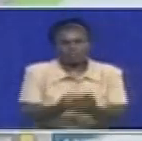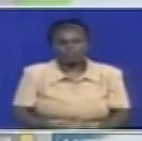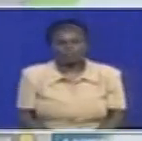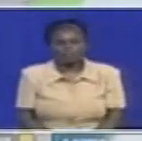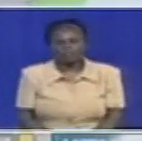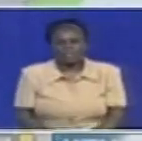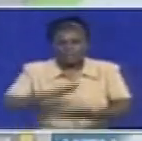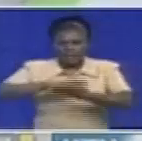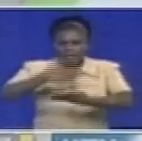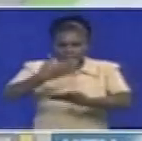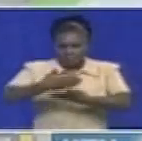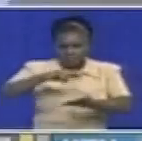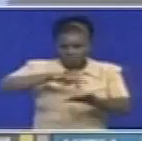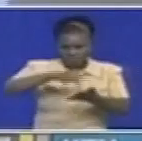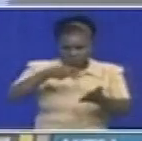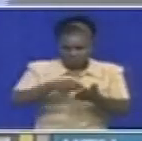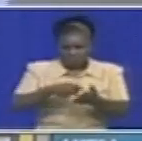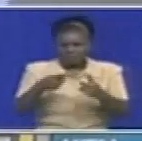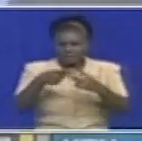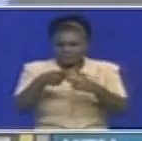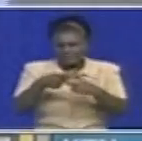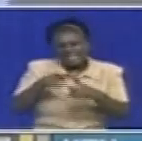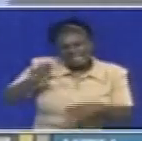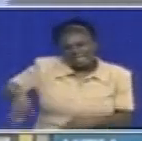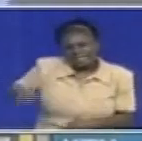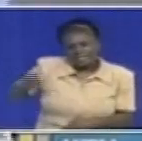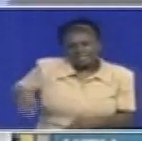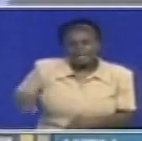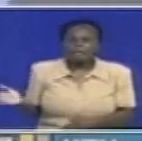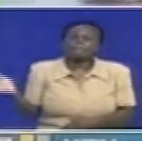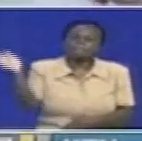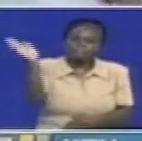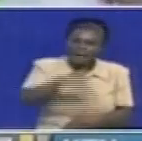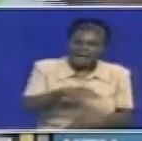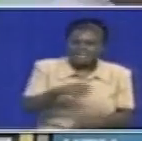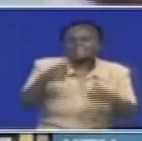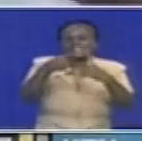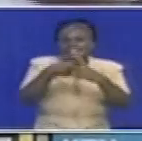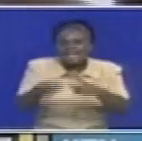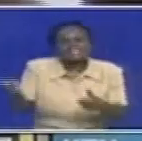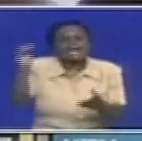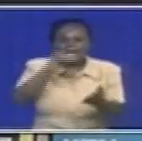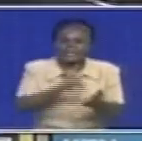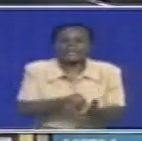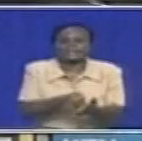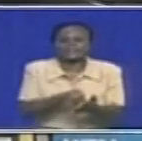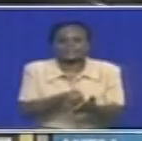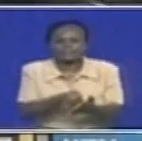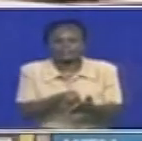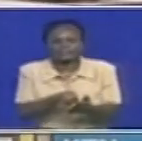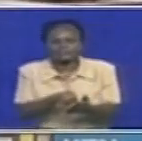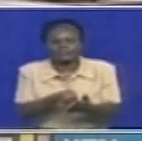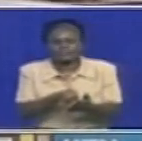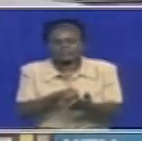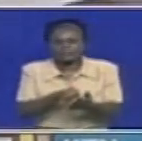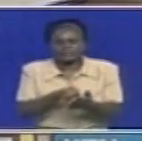With the laptop project already running behind schedule, it is back to the drawing board for the much-hyped government plan. The award of